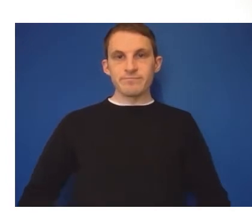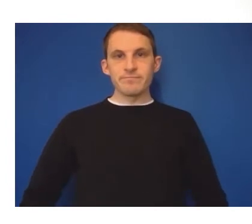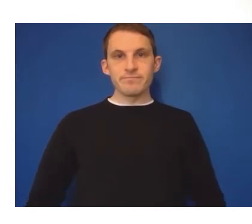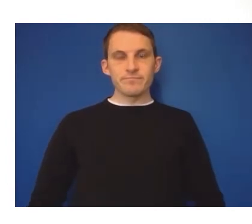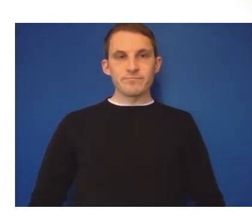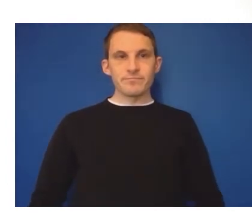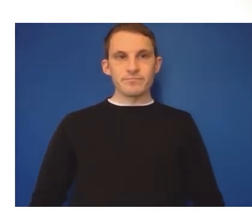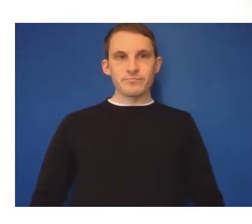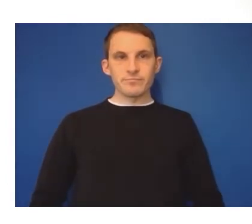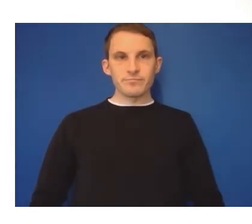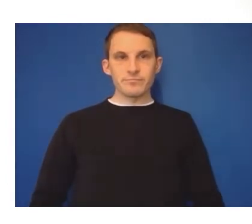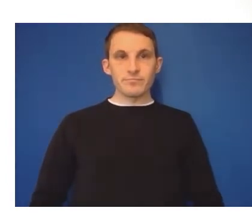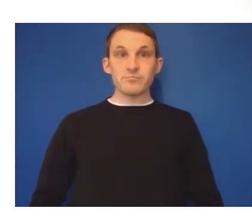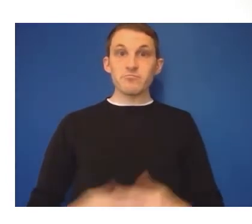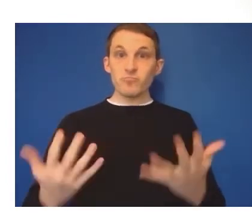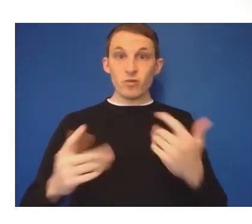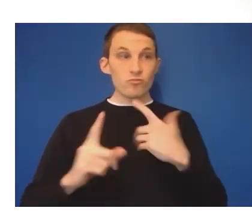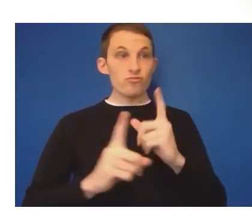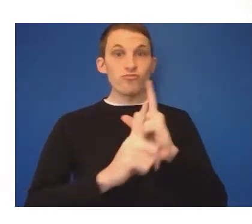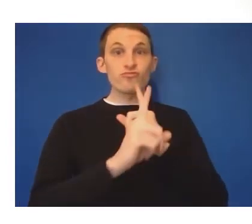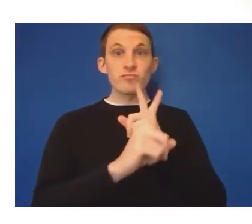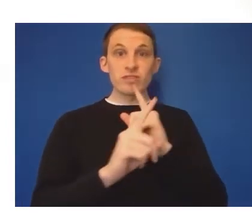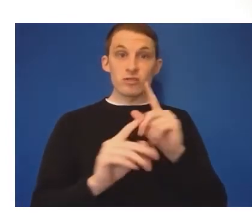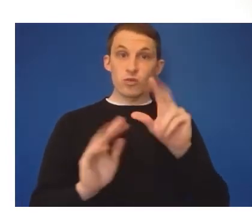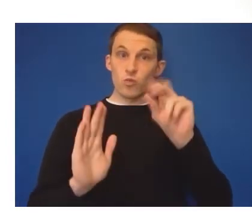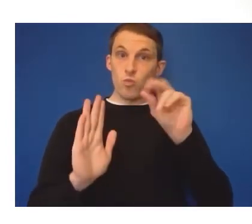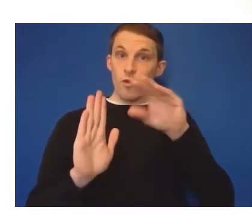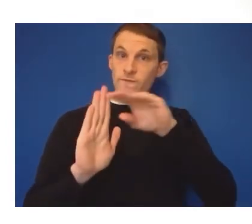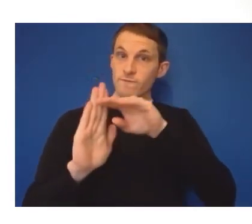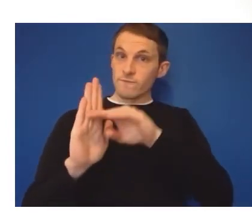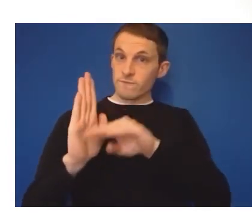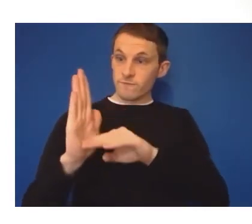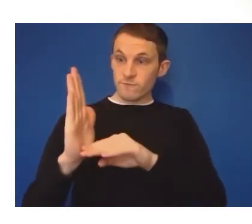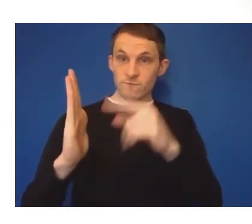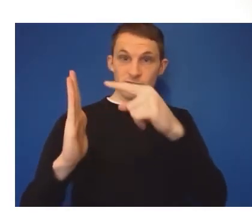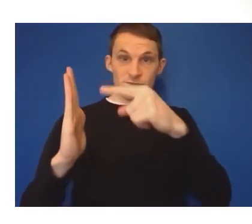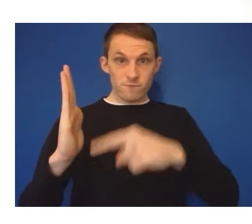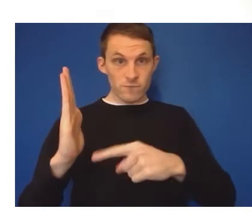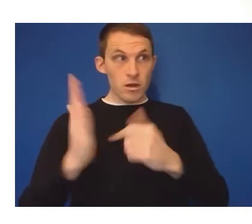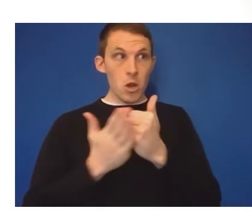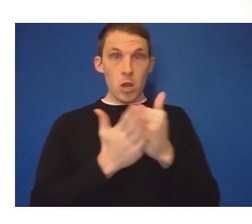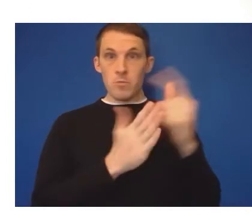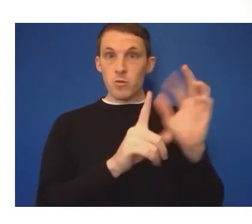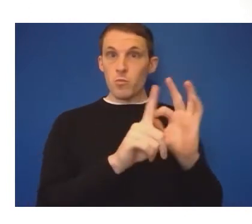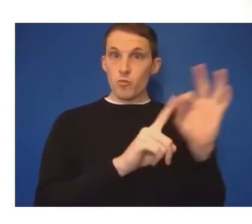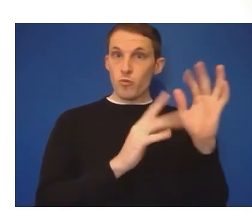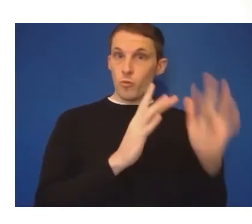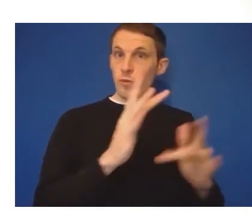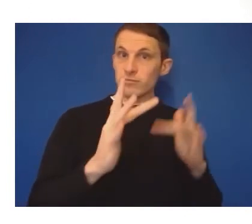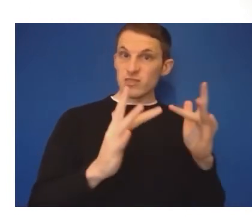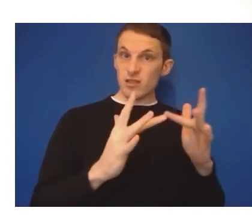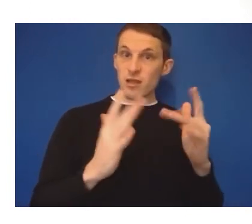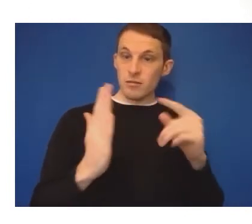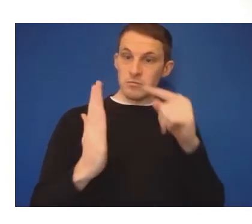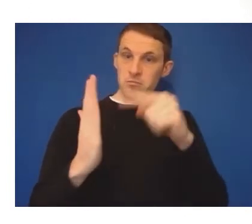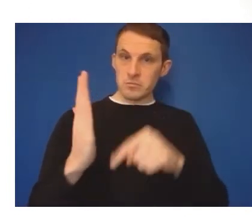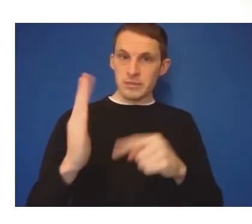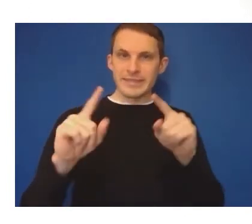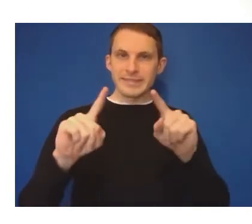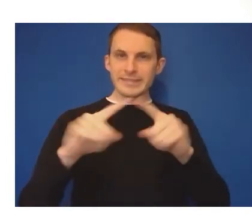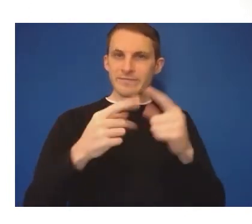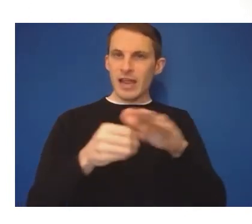The set of recommendations for providers about improving their websites covered a range of matters. And so